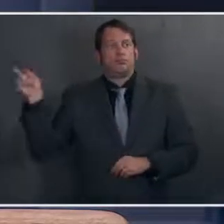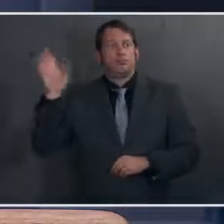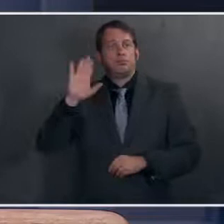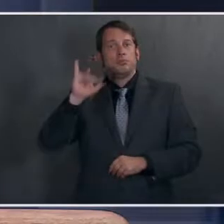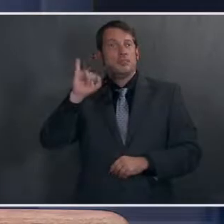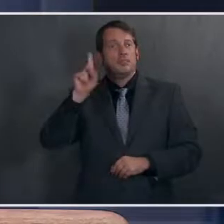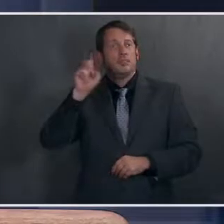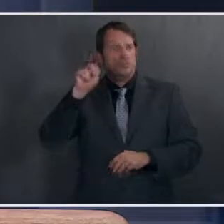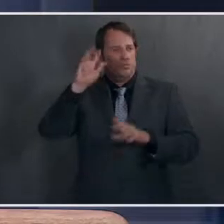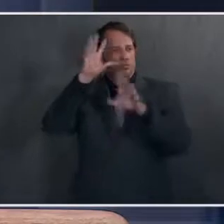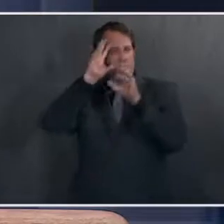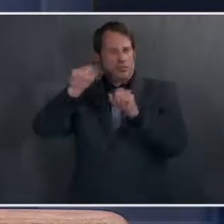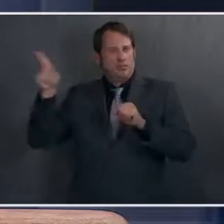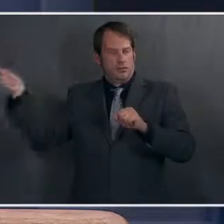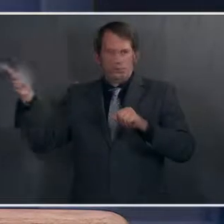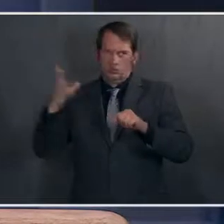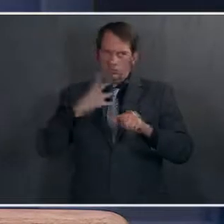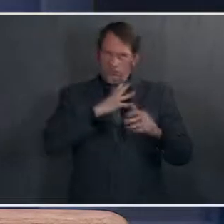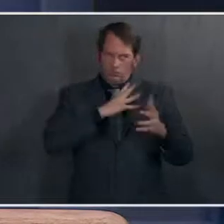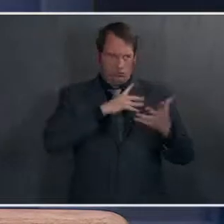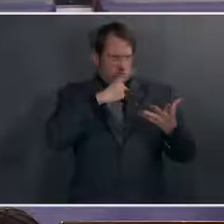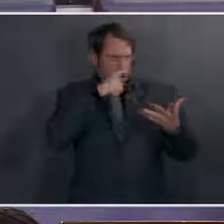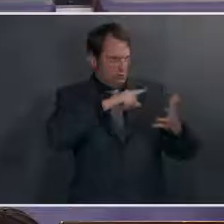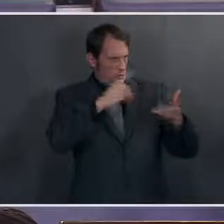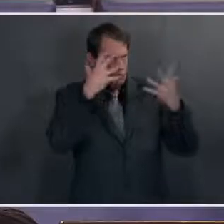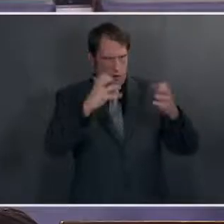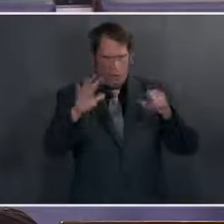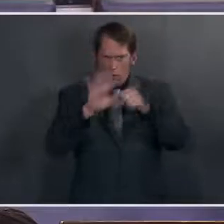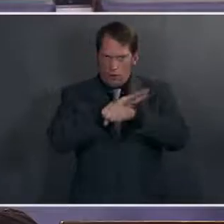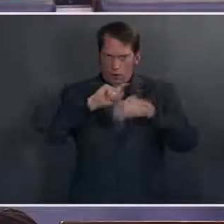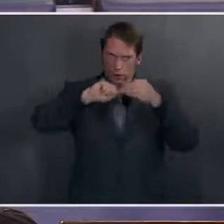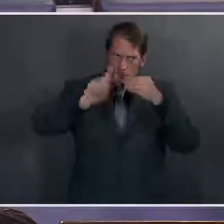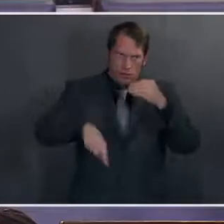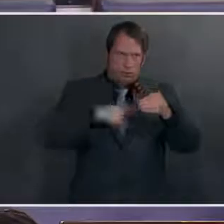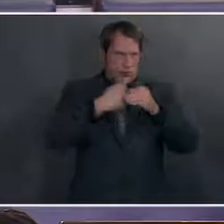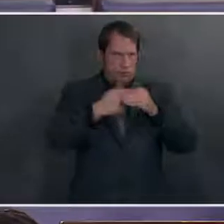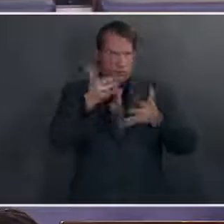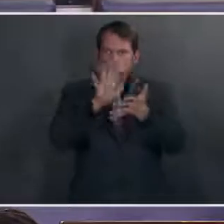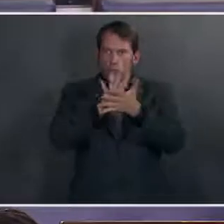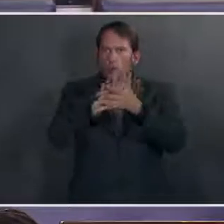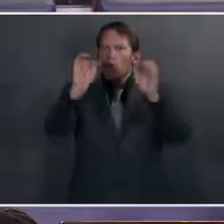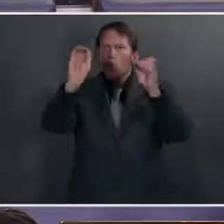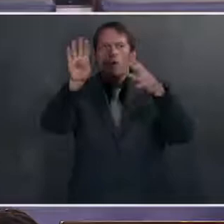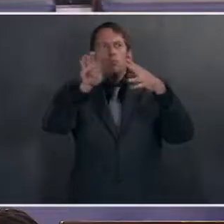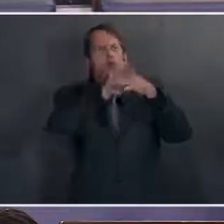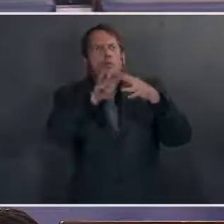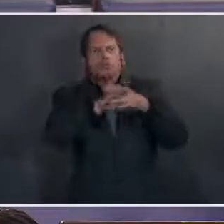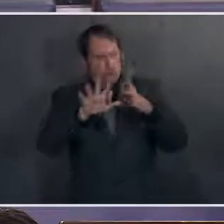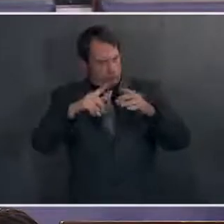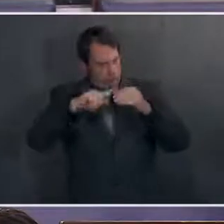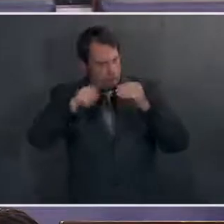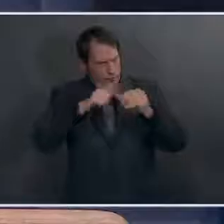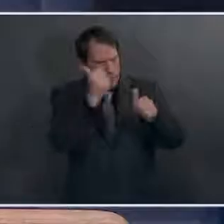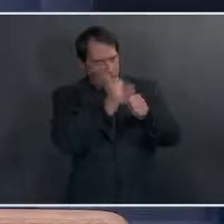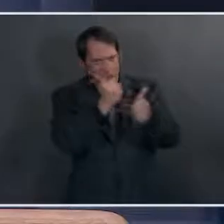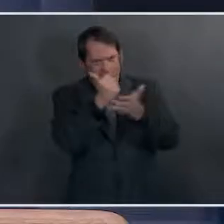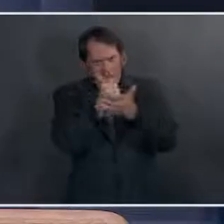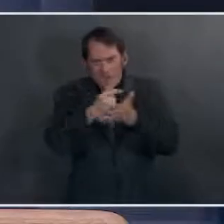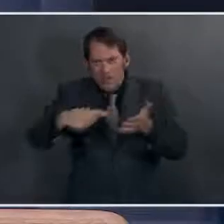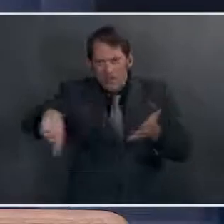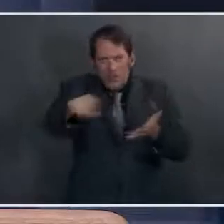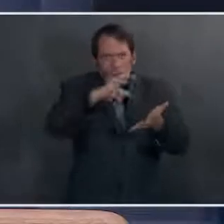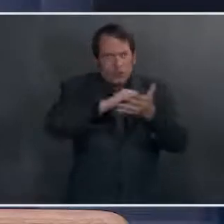get kids caught up, so many kids who are falling behind? Would be open to something like that, or having full-time summer school, whatever it takes? I have